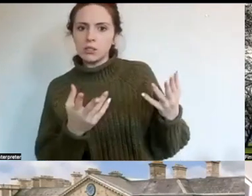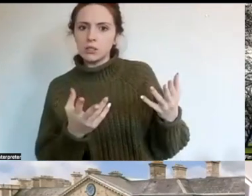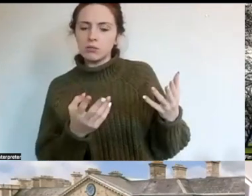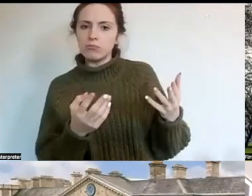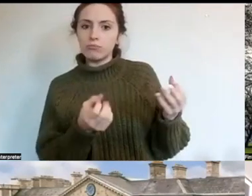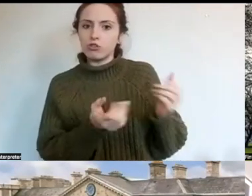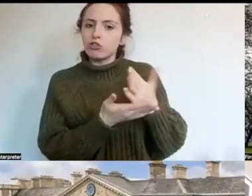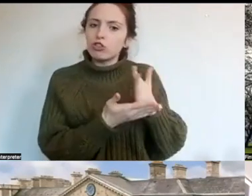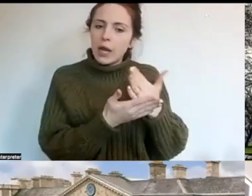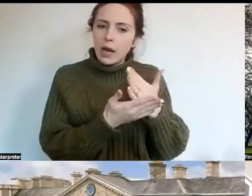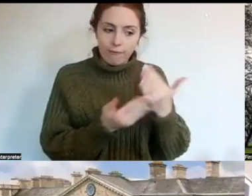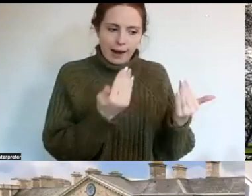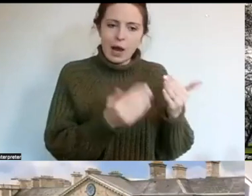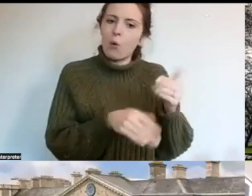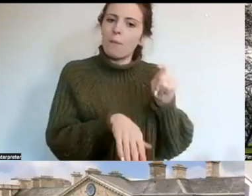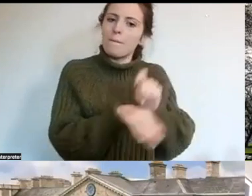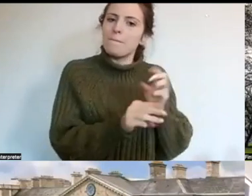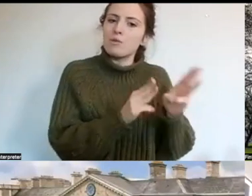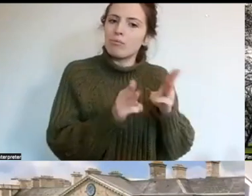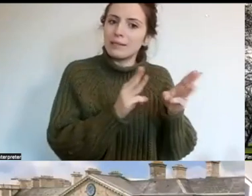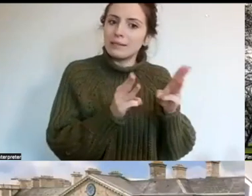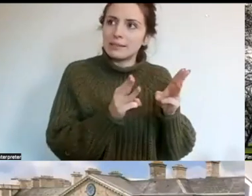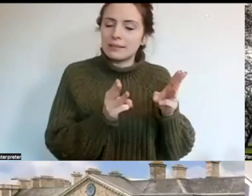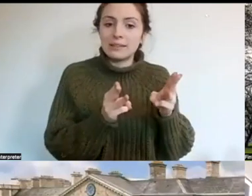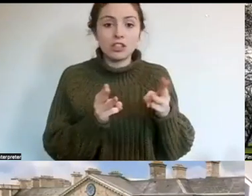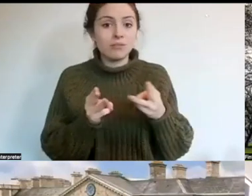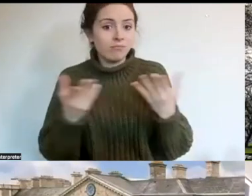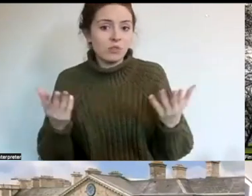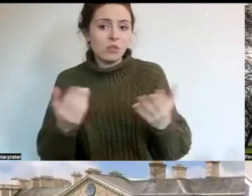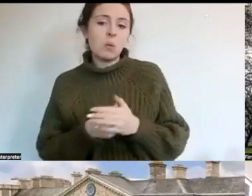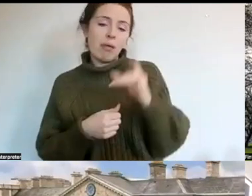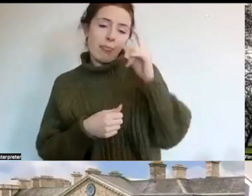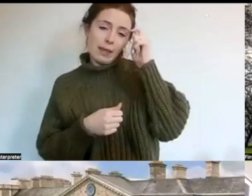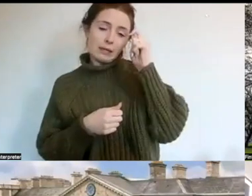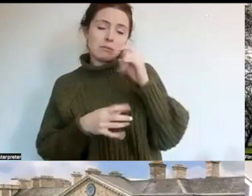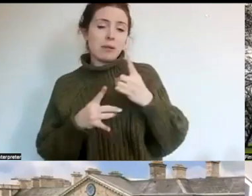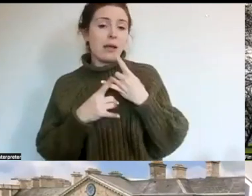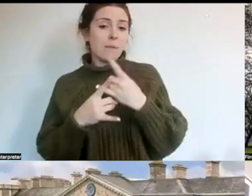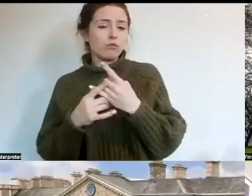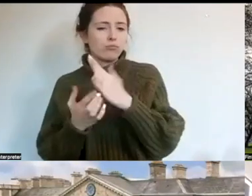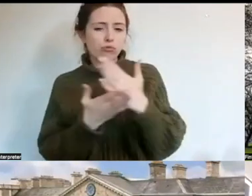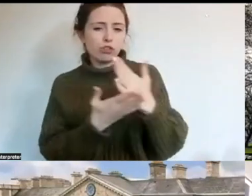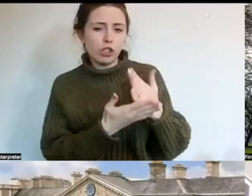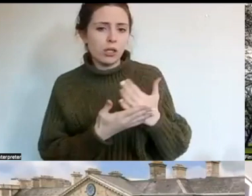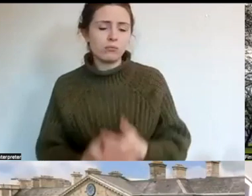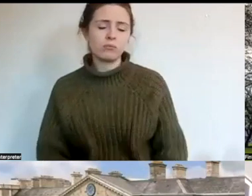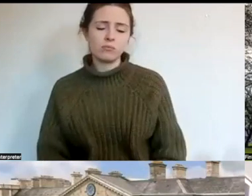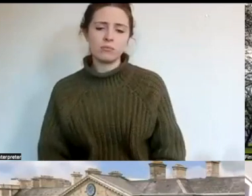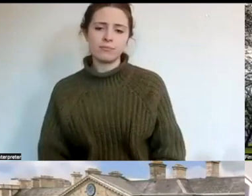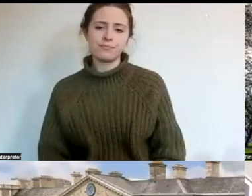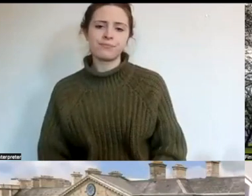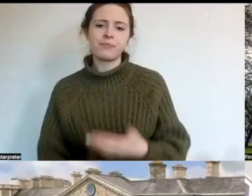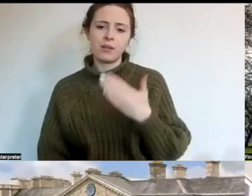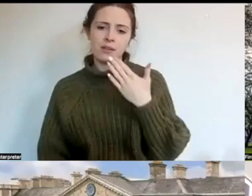to provide, you know, good services. So, yeah, I think that would be really helpful. Right. Thanks, Helena. And